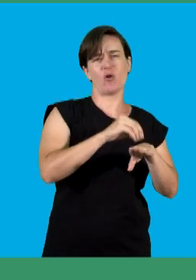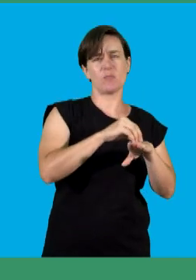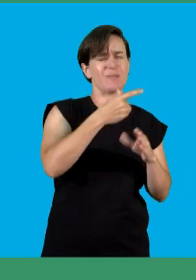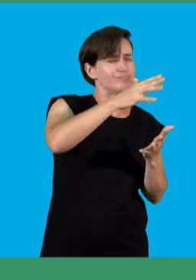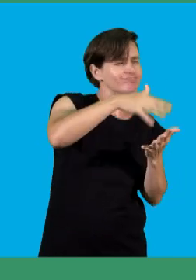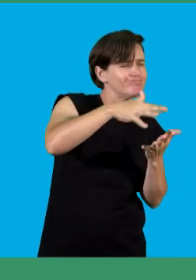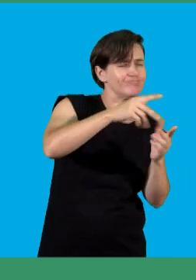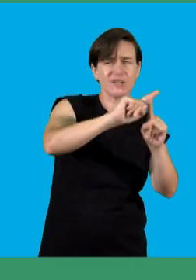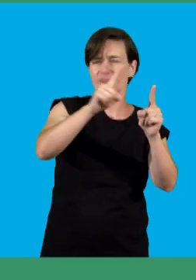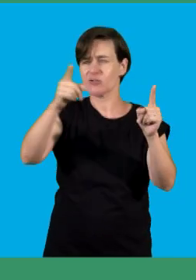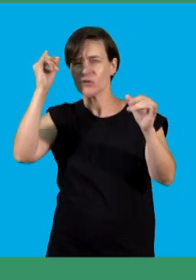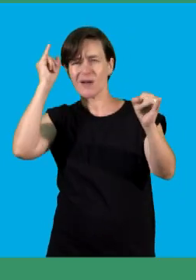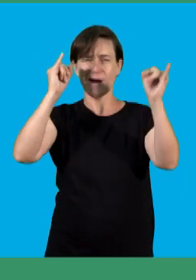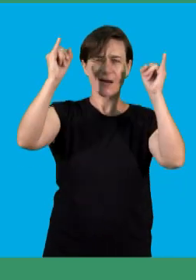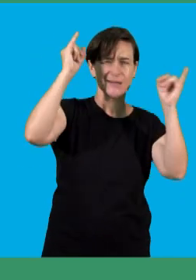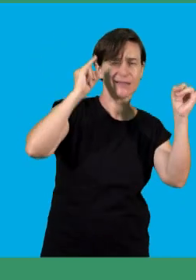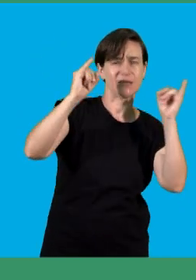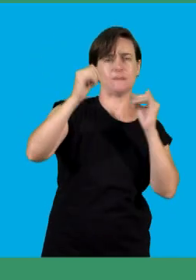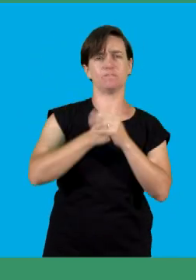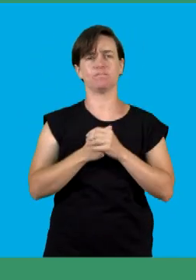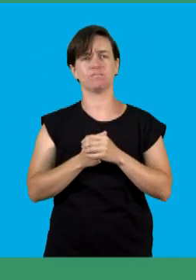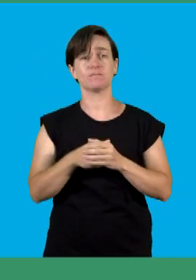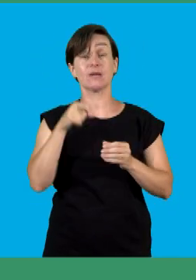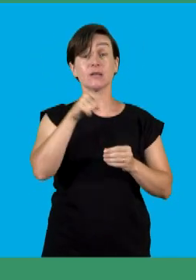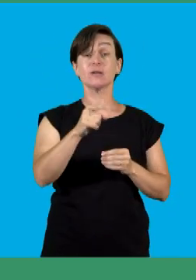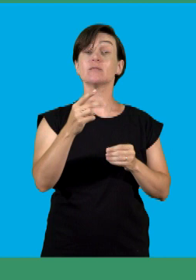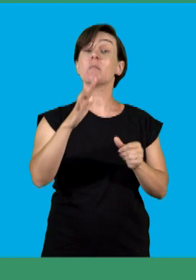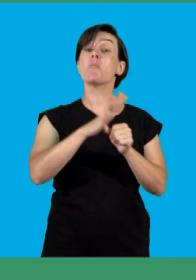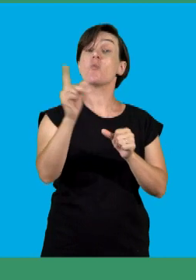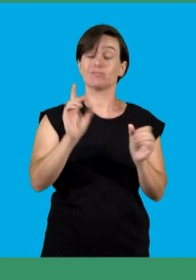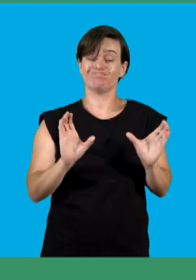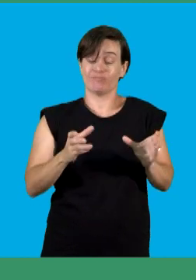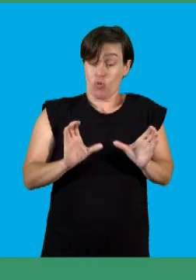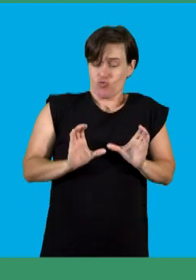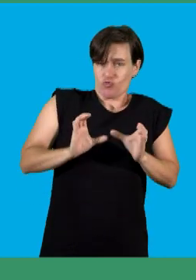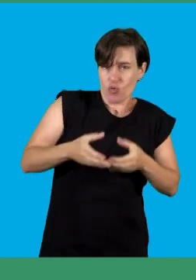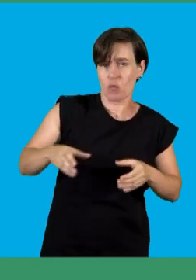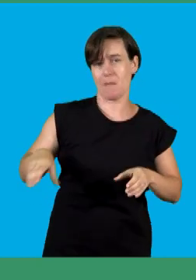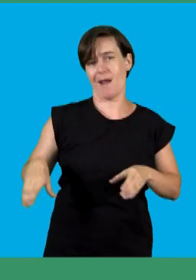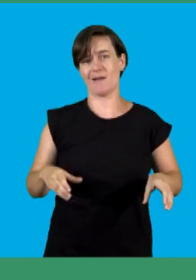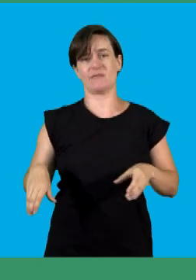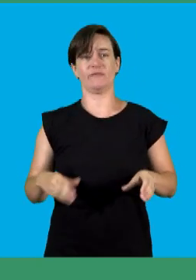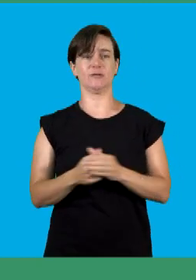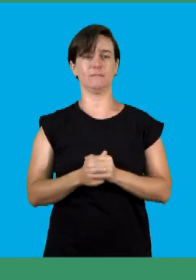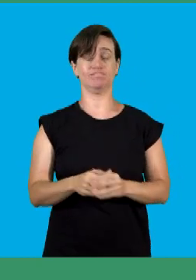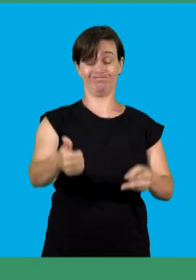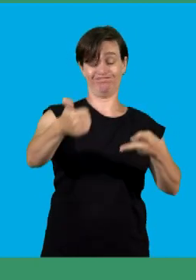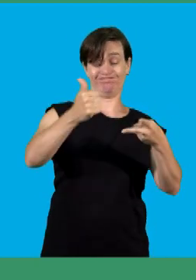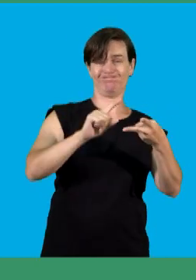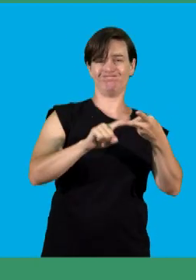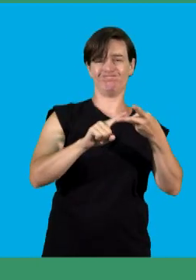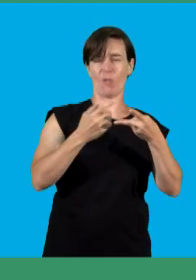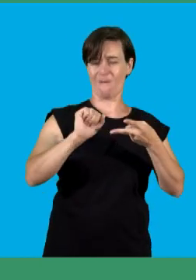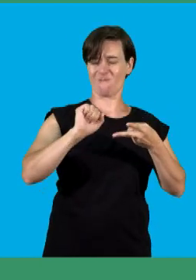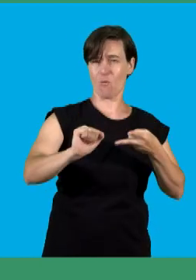by gathering a list of ideas spontaneously. Don't forget, a group activity. Secondly, we'll be looking at the